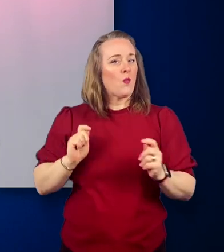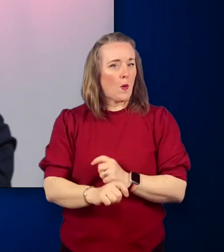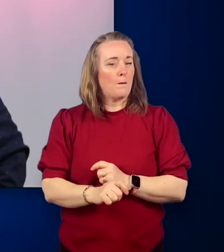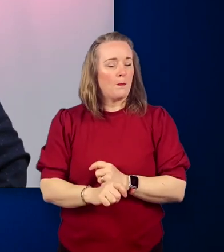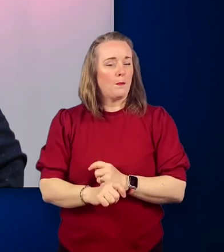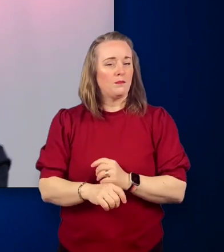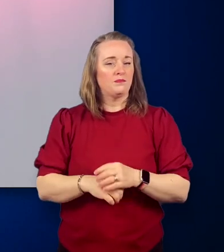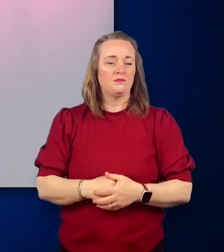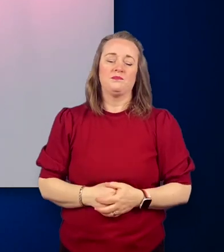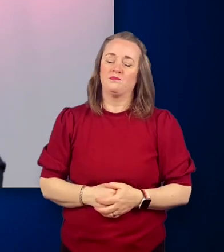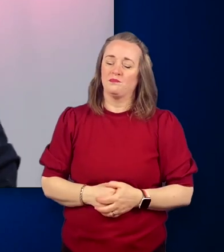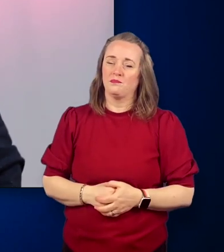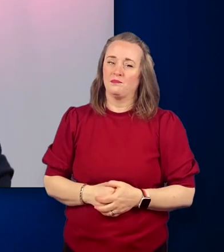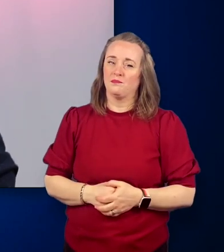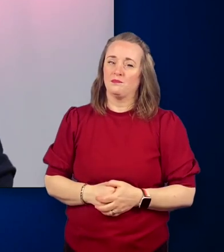So today,